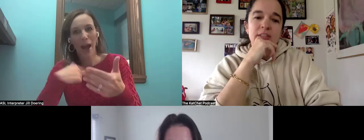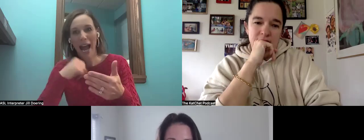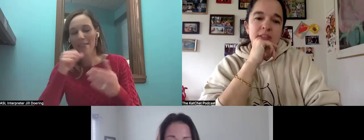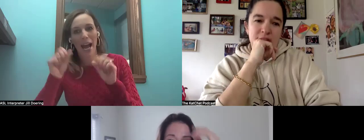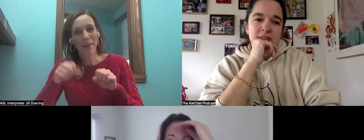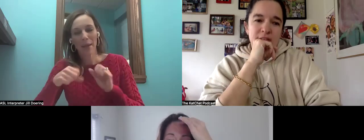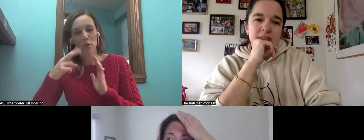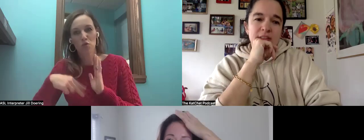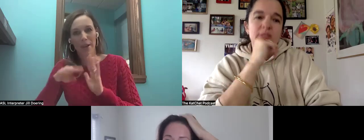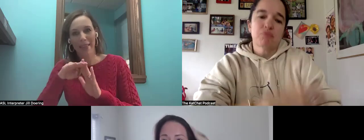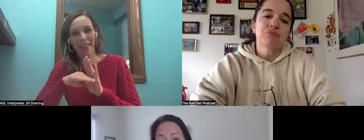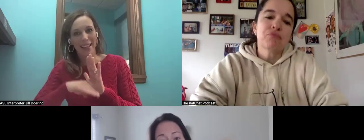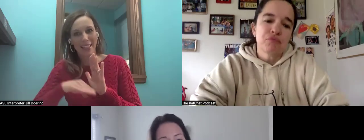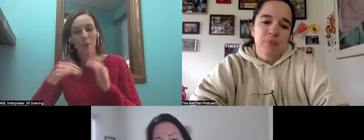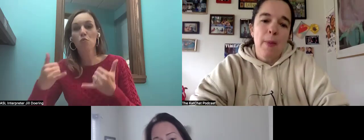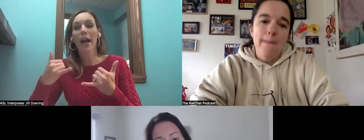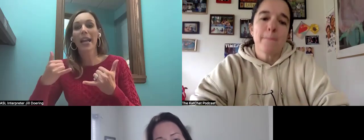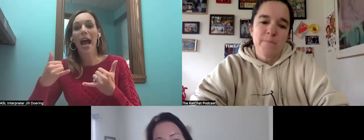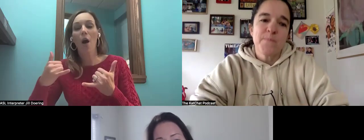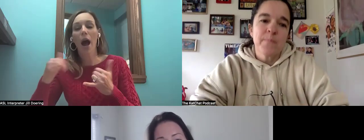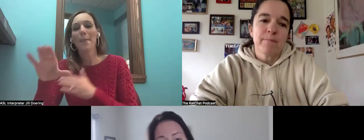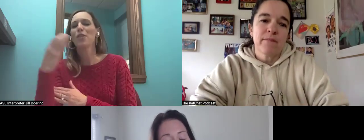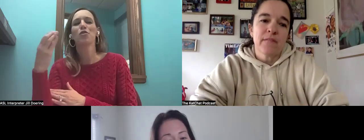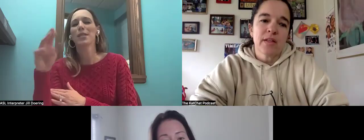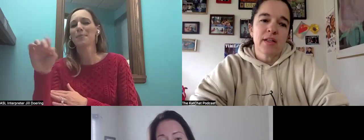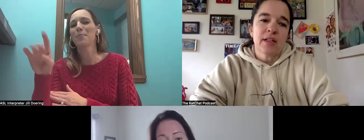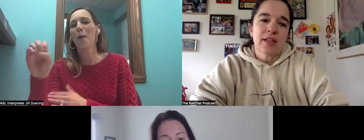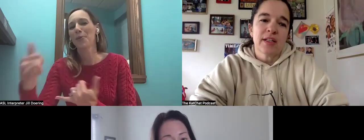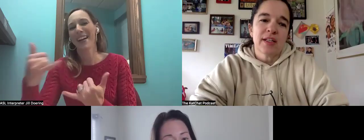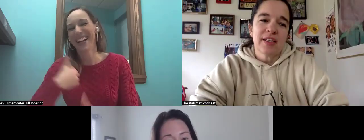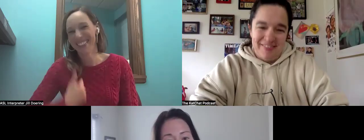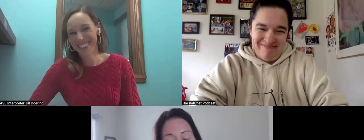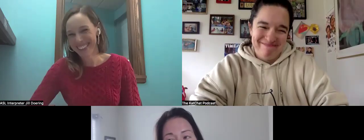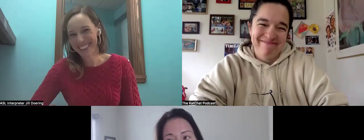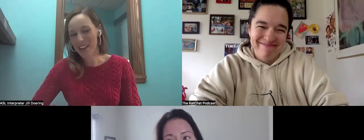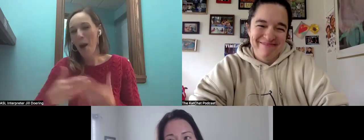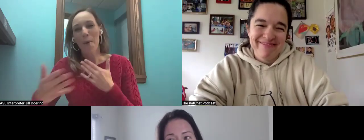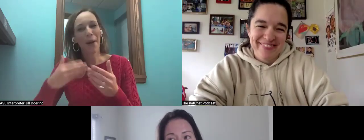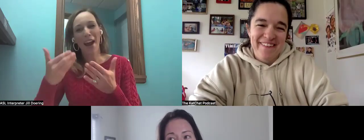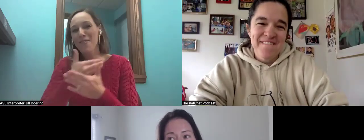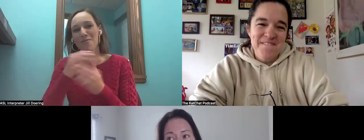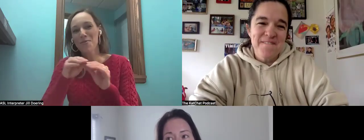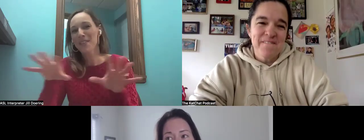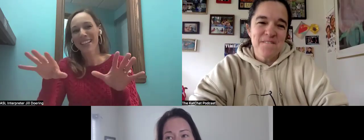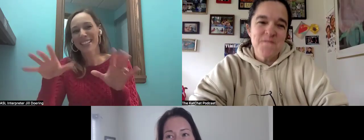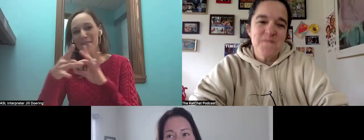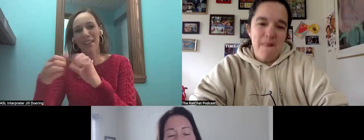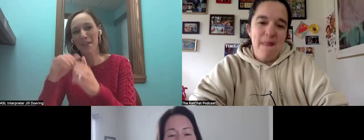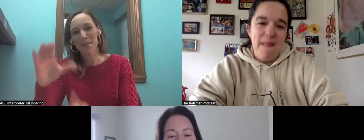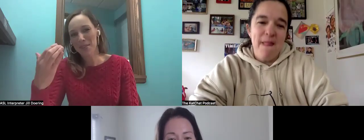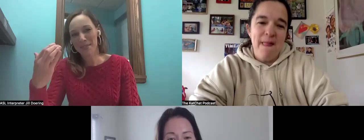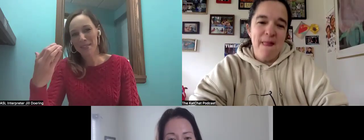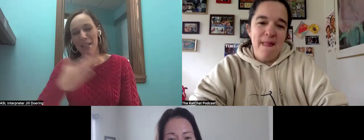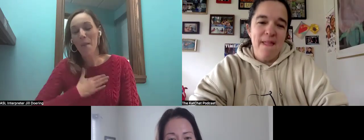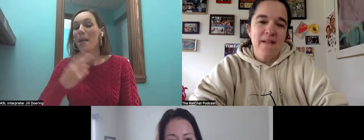that list. Right now I'm in the Christmas mode. So whatever new releases are out, I'm trying. My to